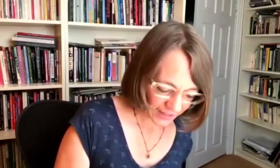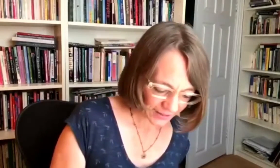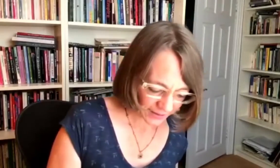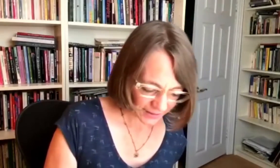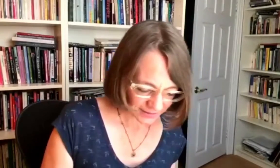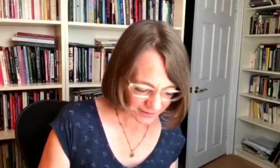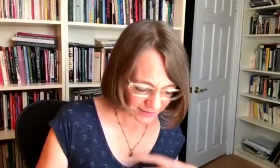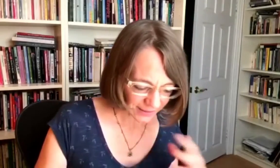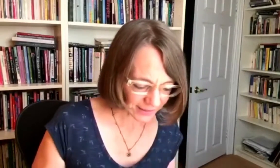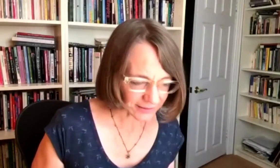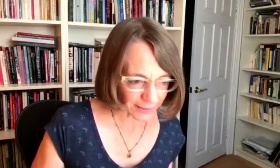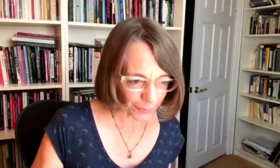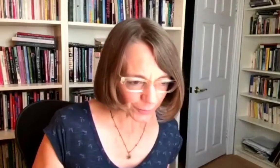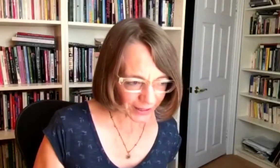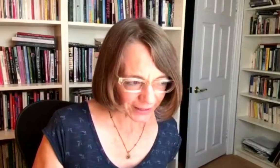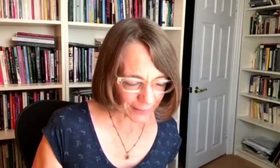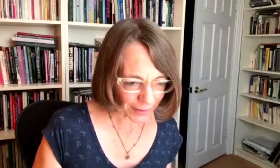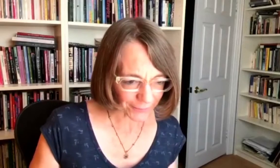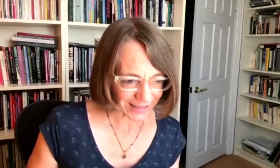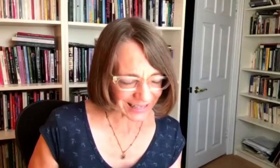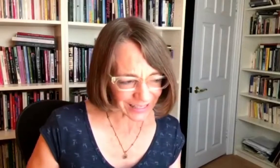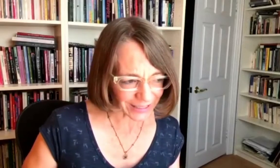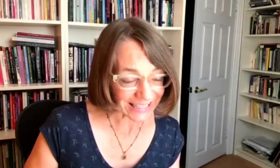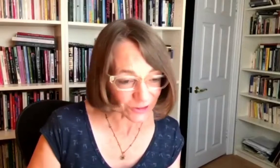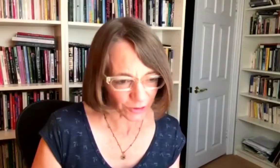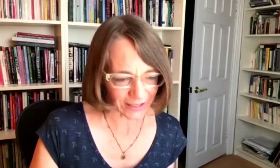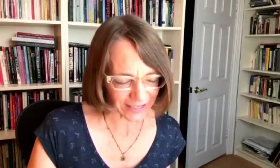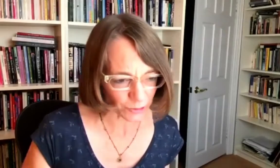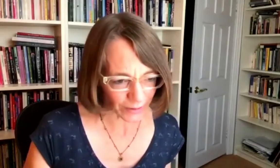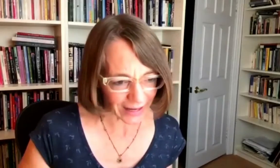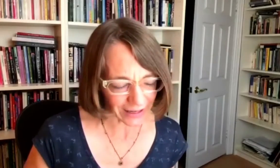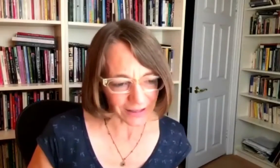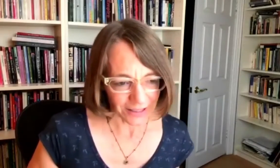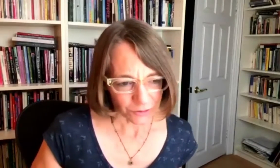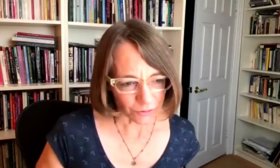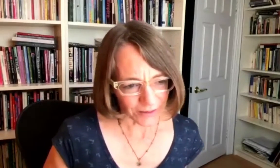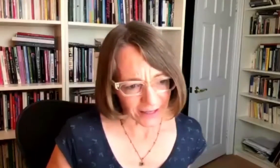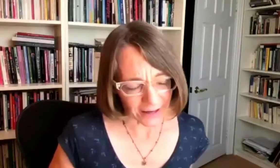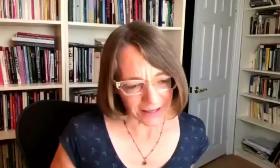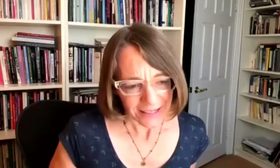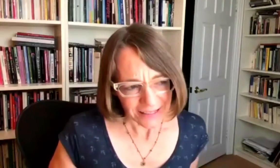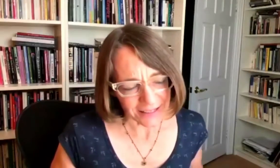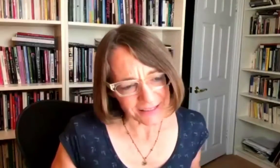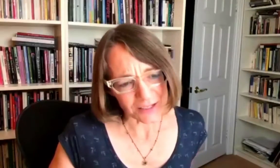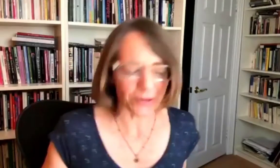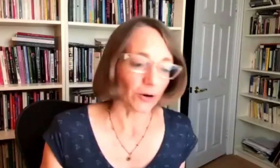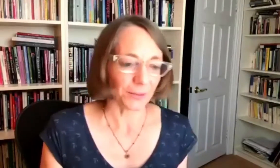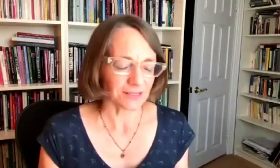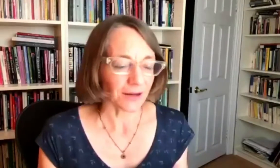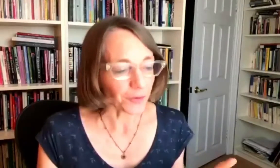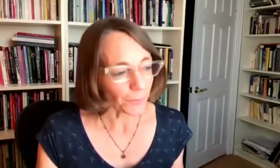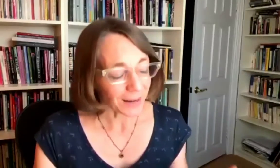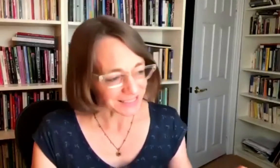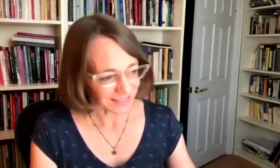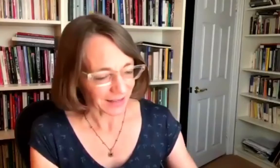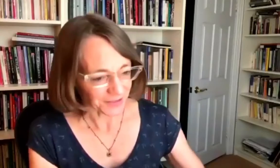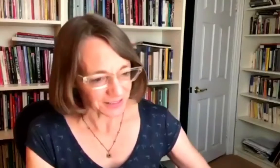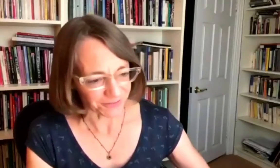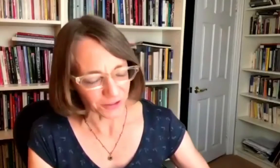And I was curious about seeing what kind of international role he